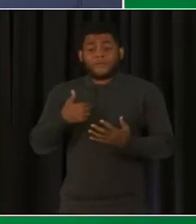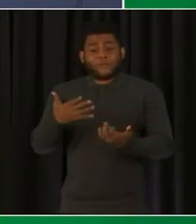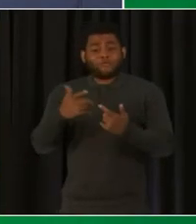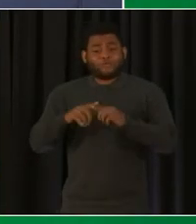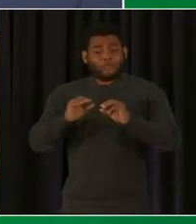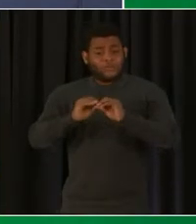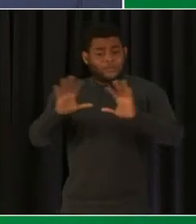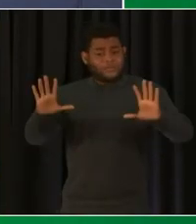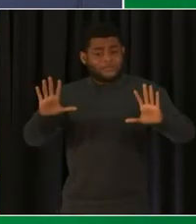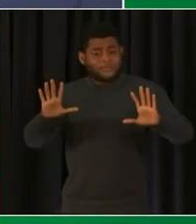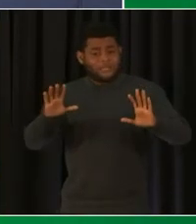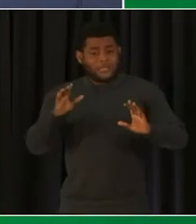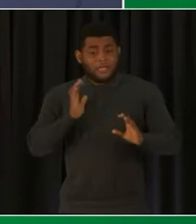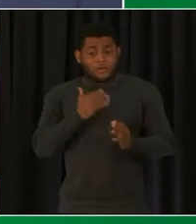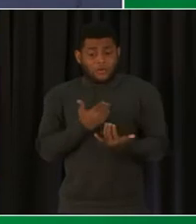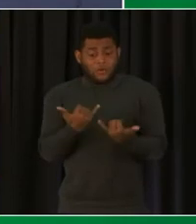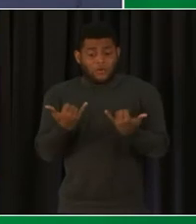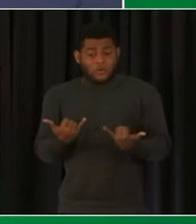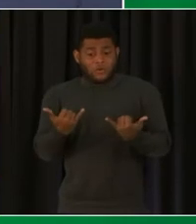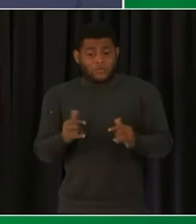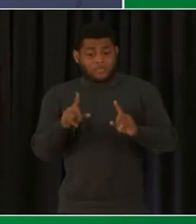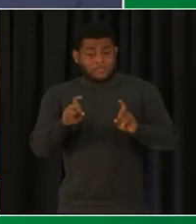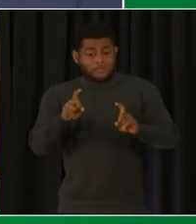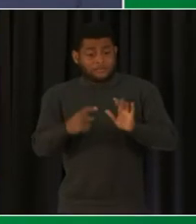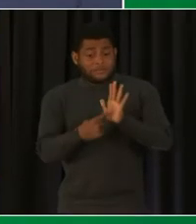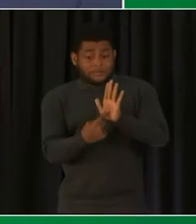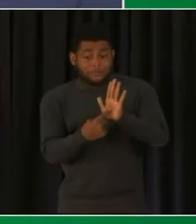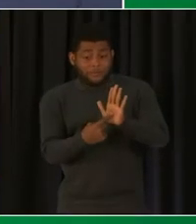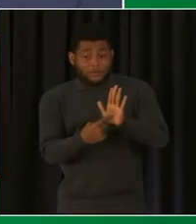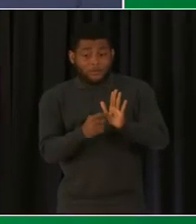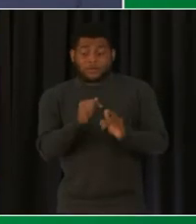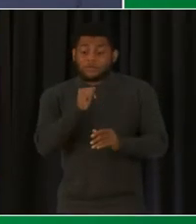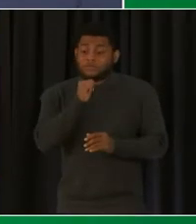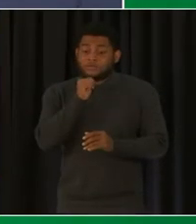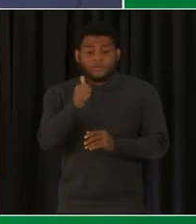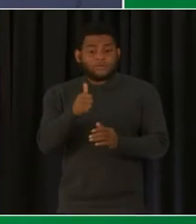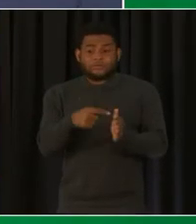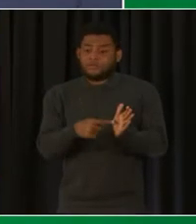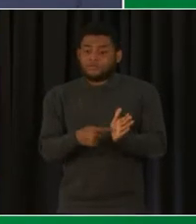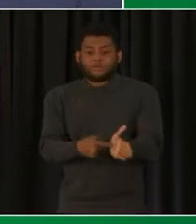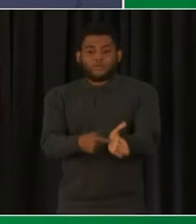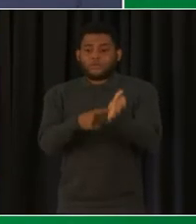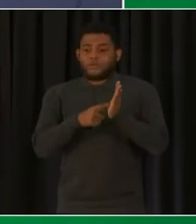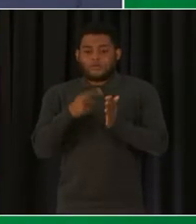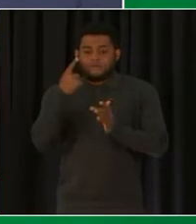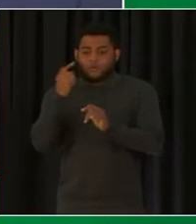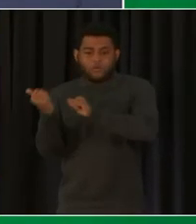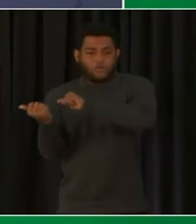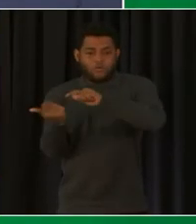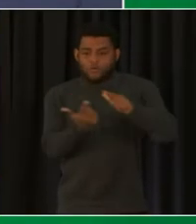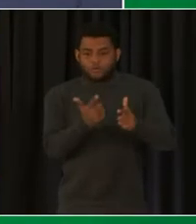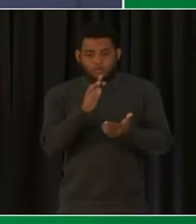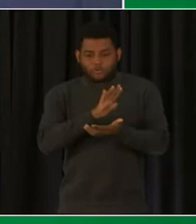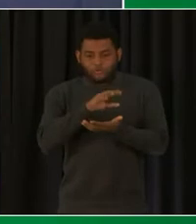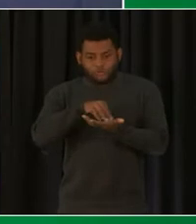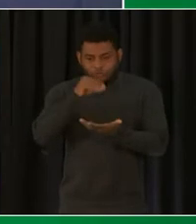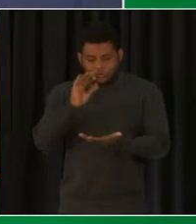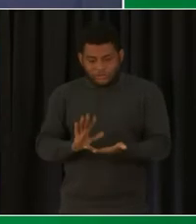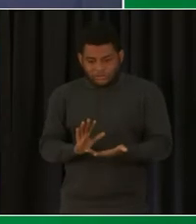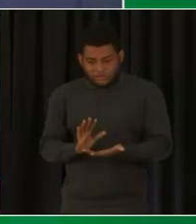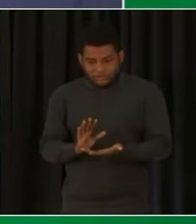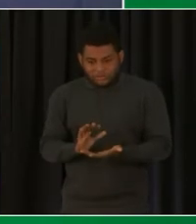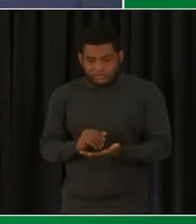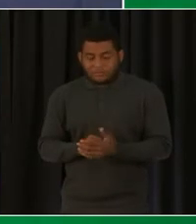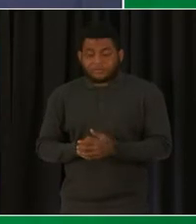current testing model is not a requirement and mandate for all students, so families do